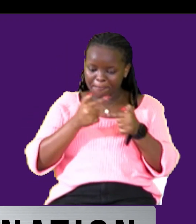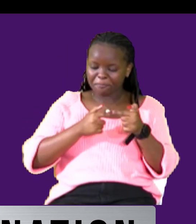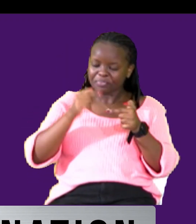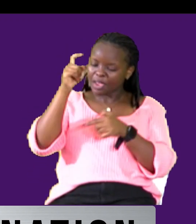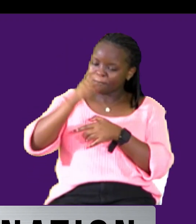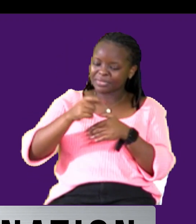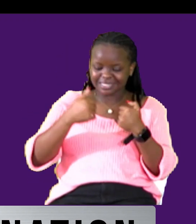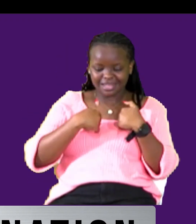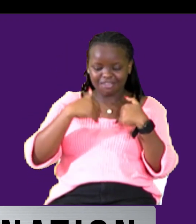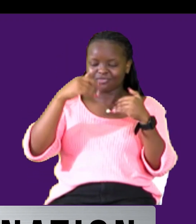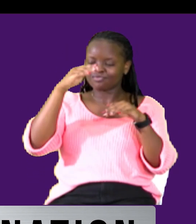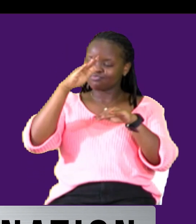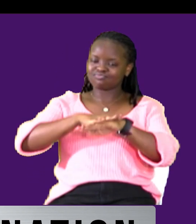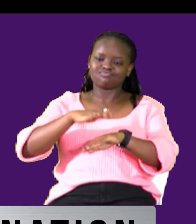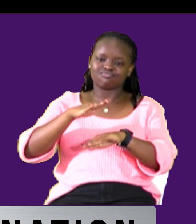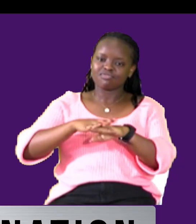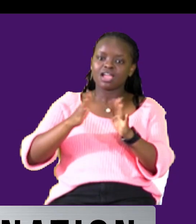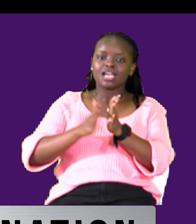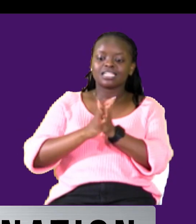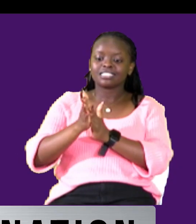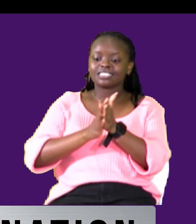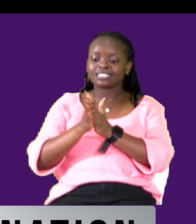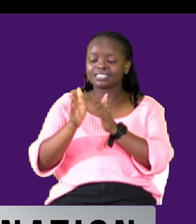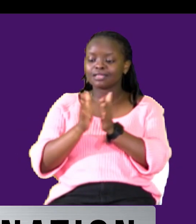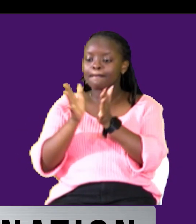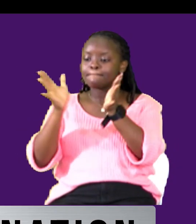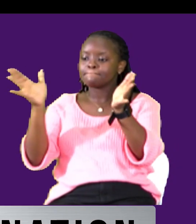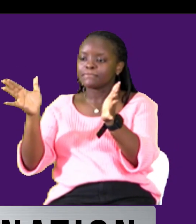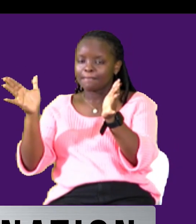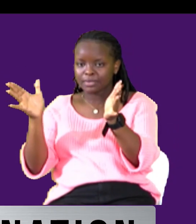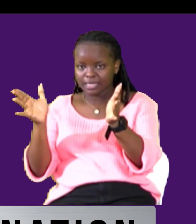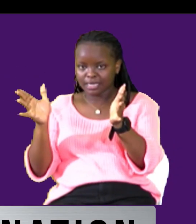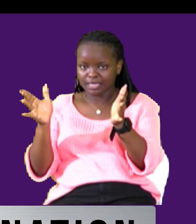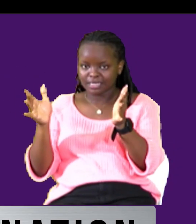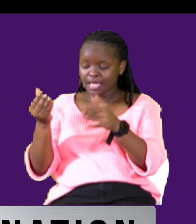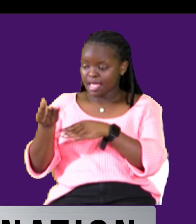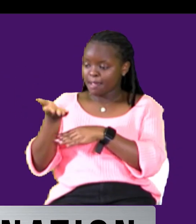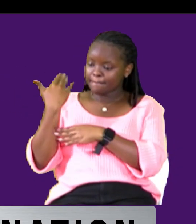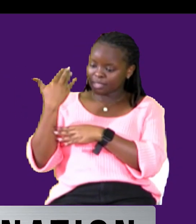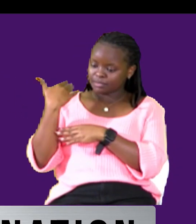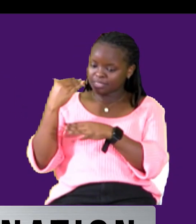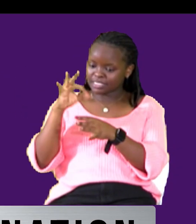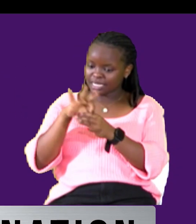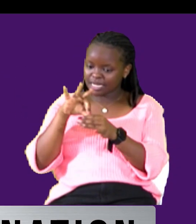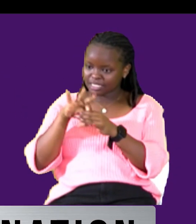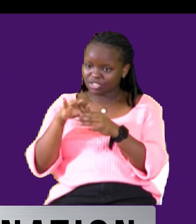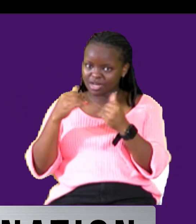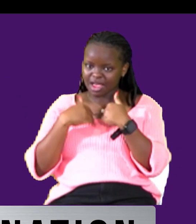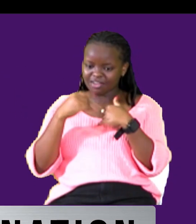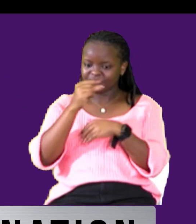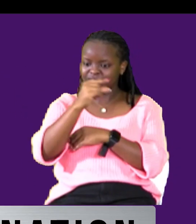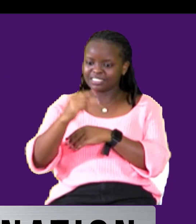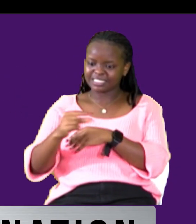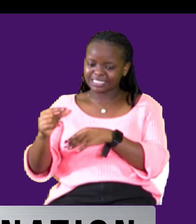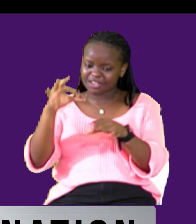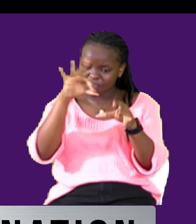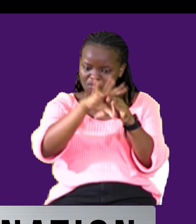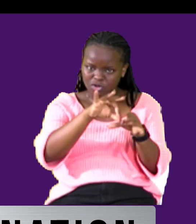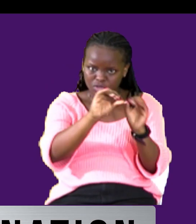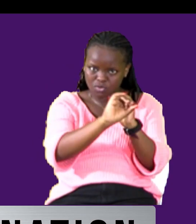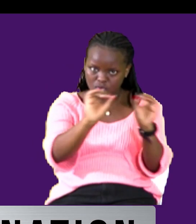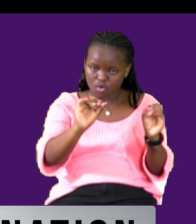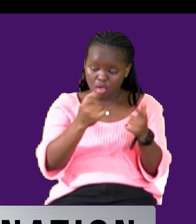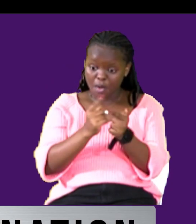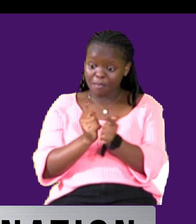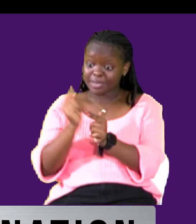interest ya wase wengi. Bear me witness, remember that in the previous election, so many Gen Zs hawakupiga kura. True. This